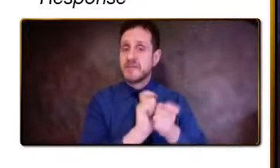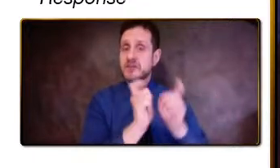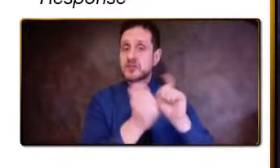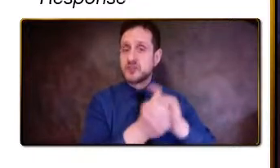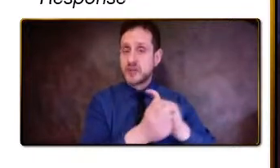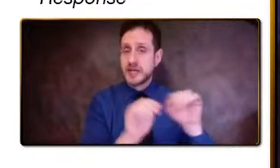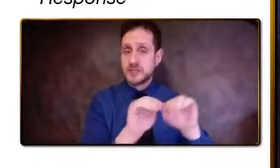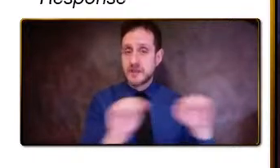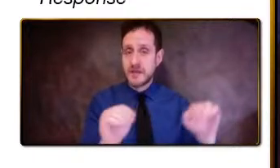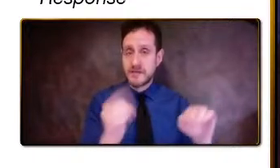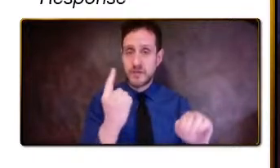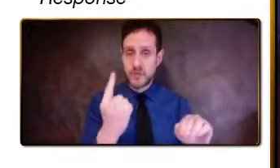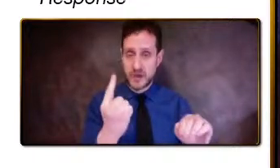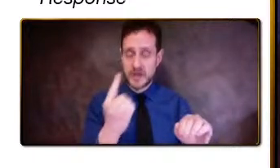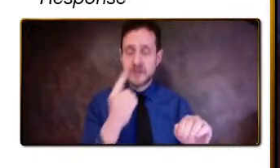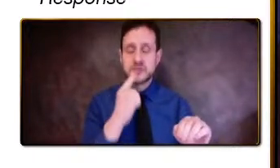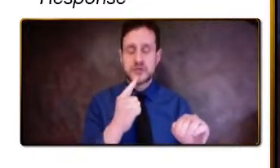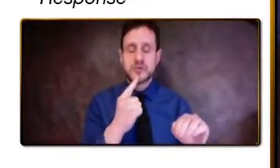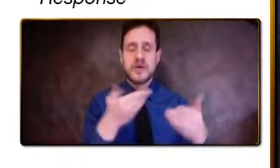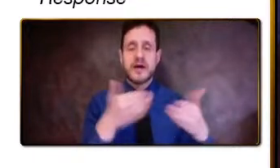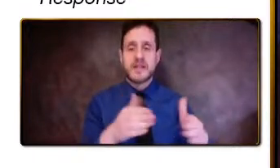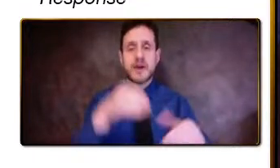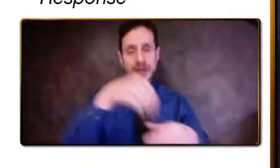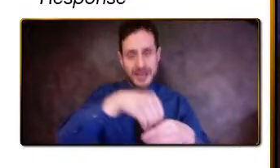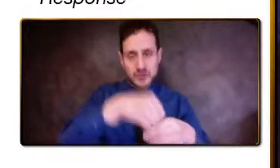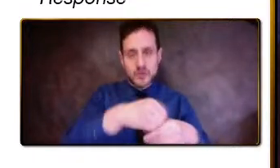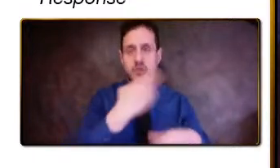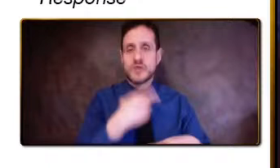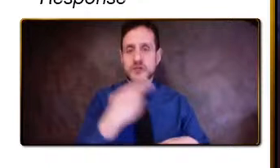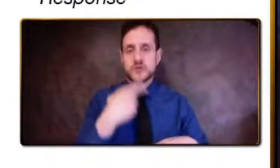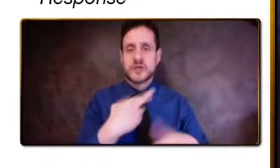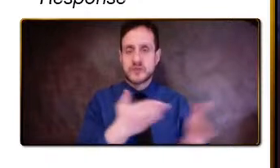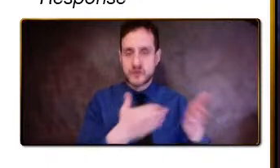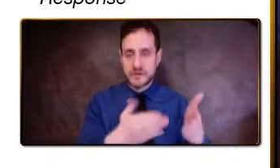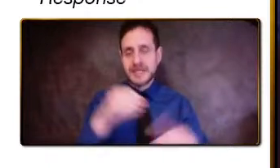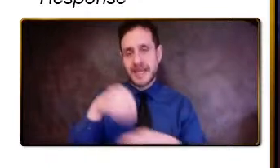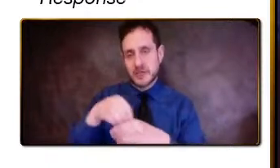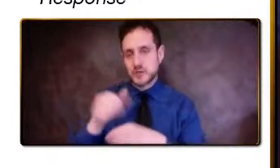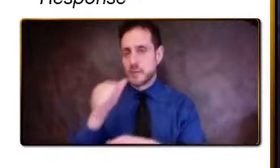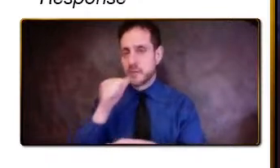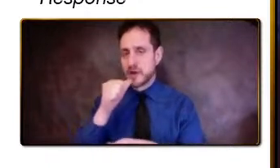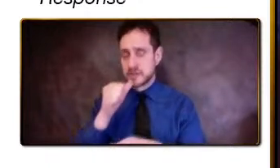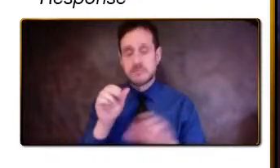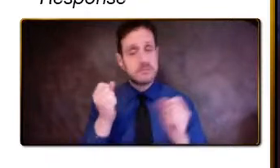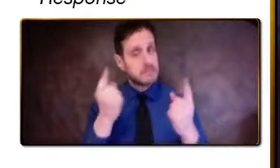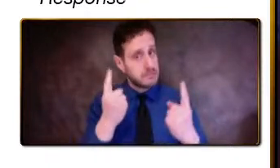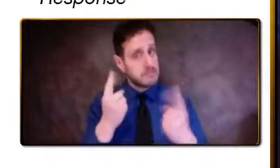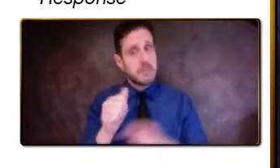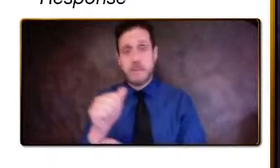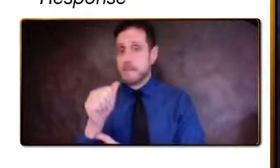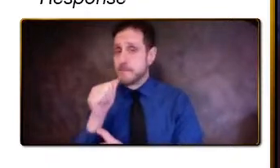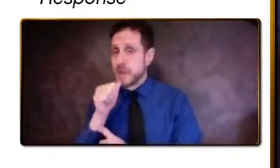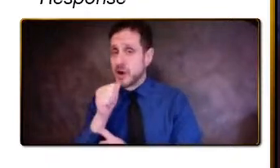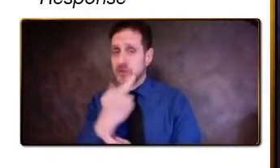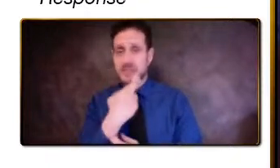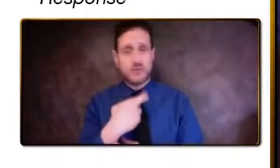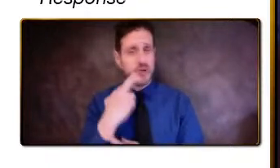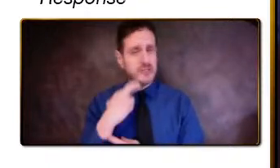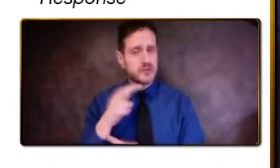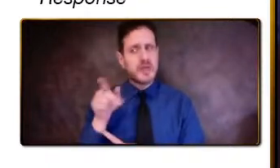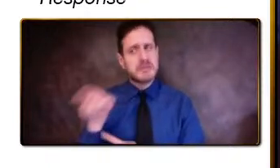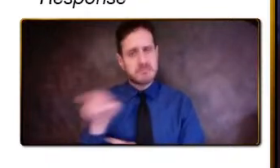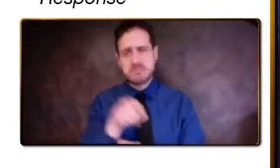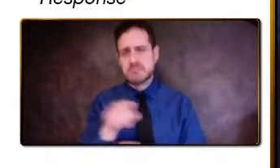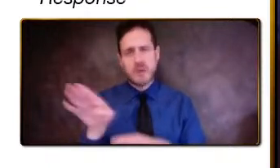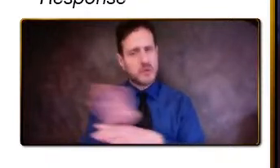allow indoor service in the hospitality industry. Bars and restaurants have carried an extremely heavy burden throughout